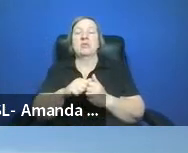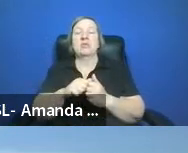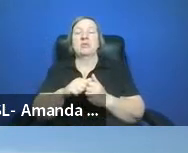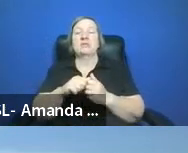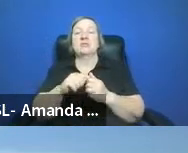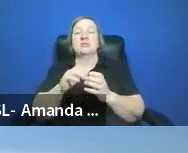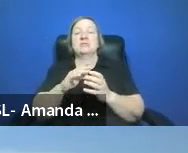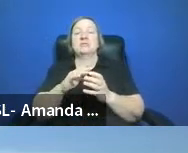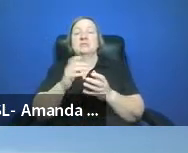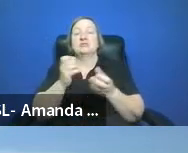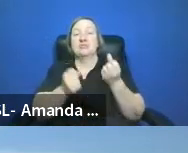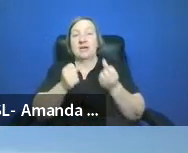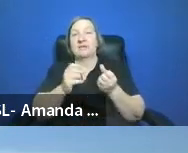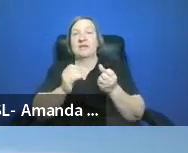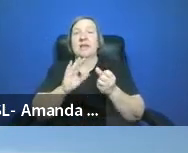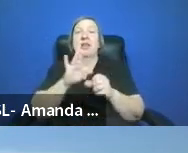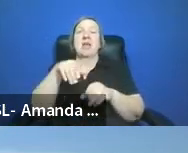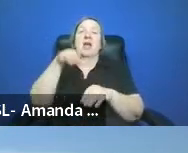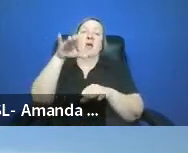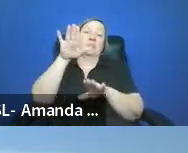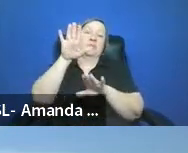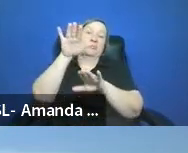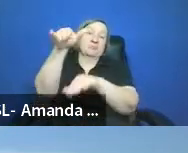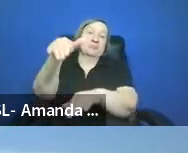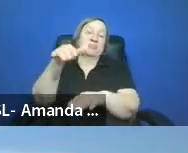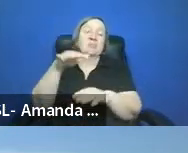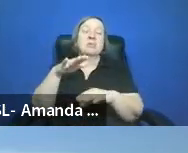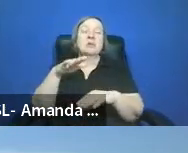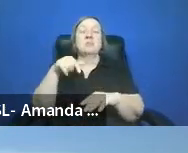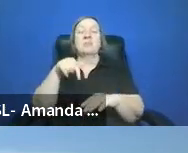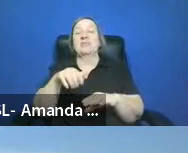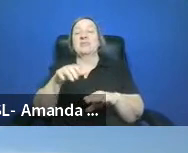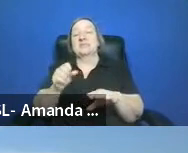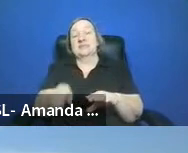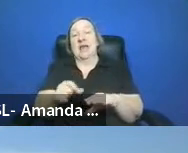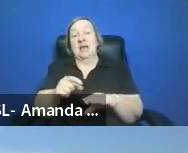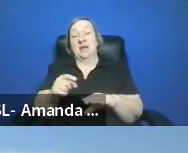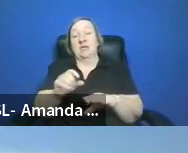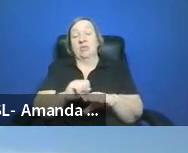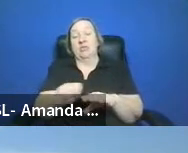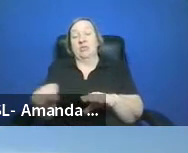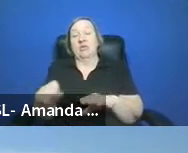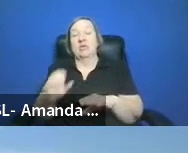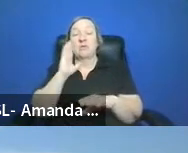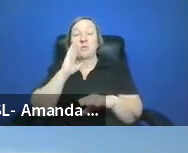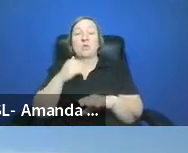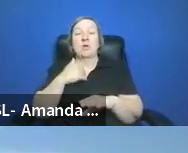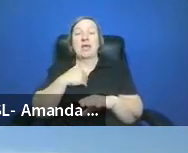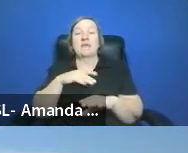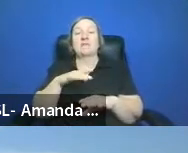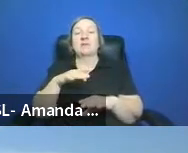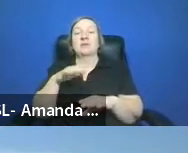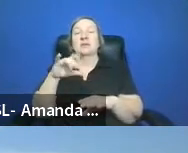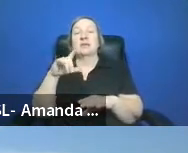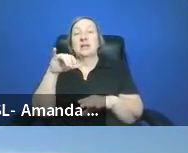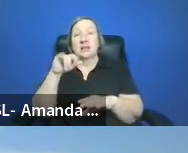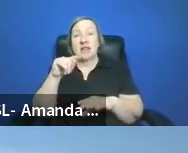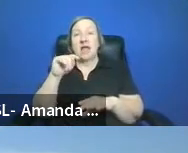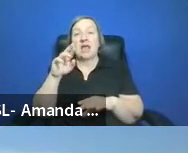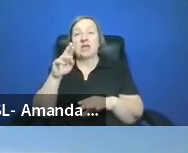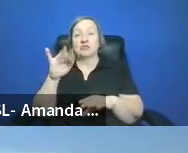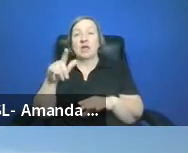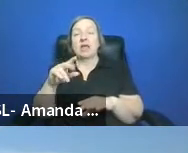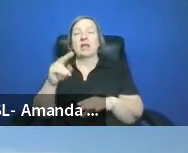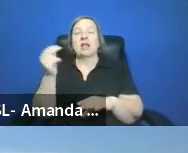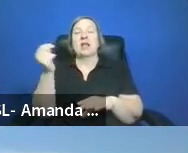carries traffic. But in this case, on the southbound, that lower deck would have the light rail vehicles, and then the northbound would